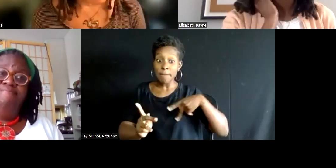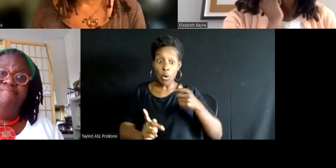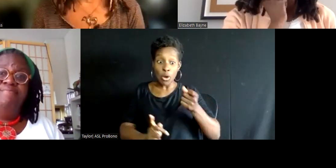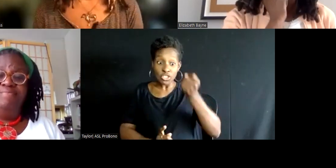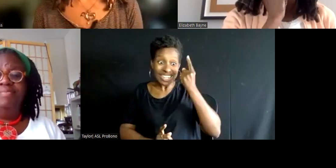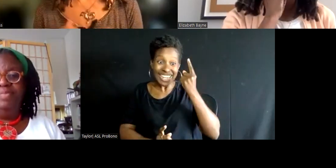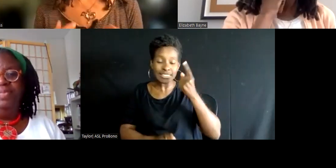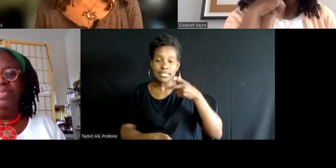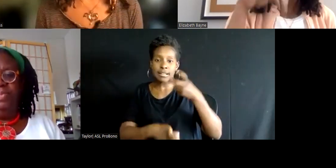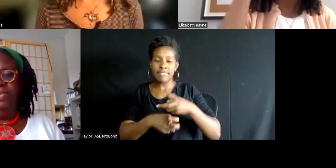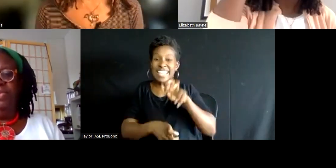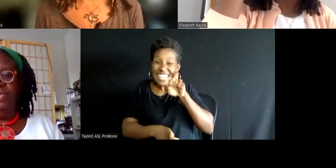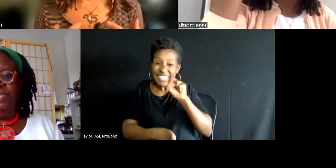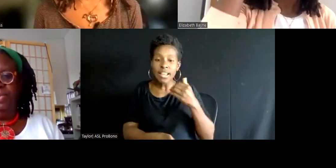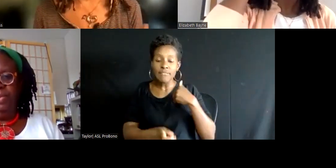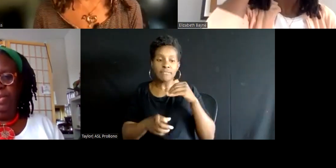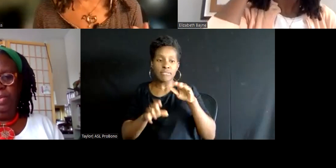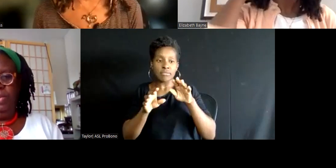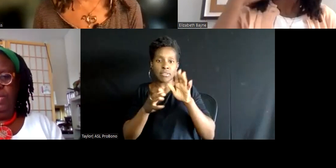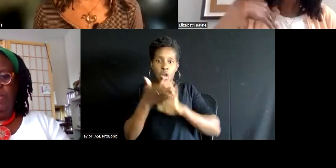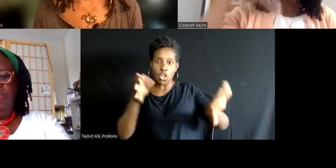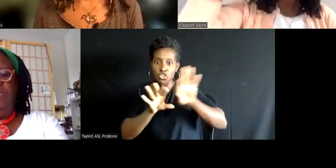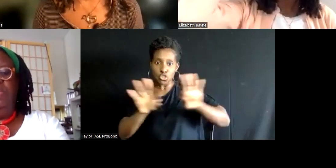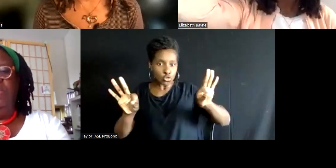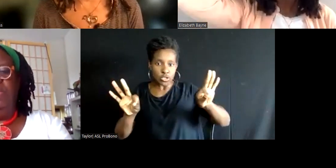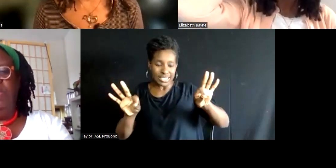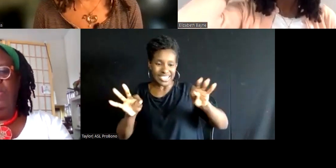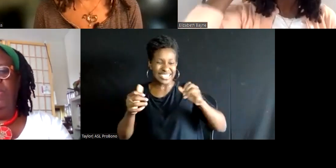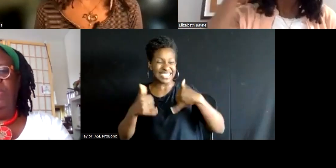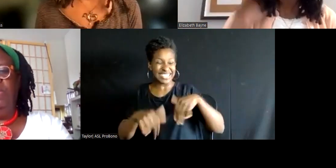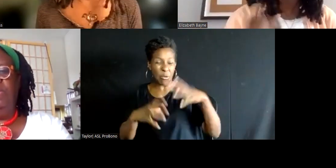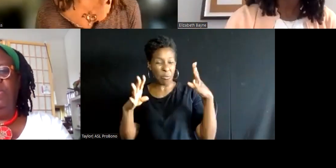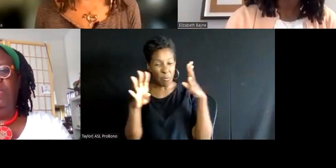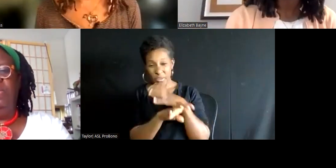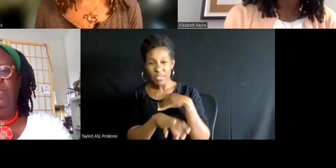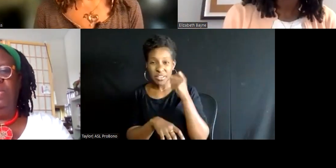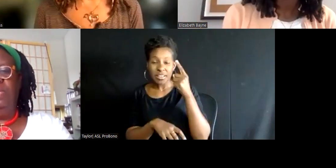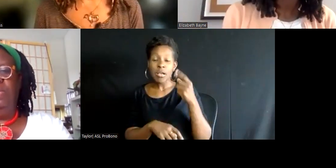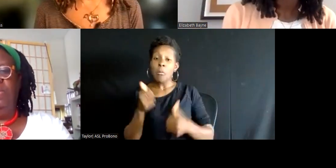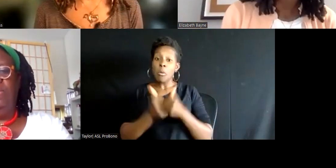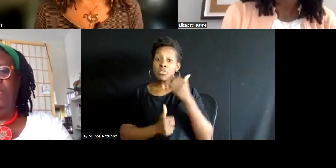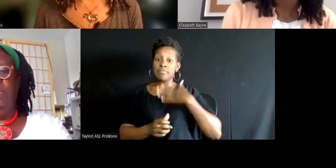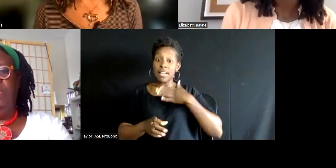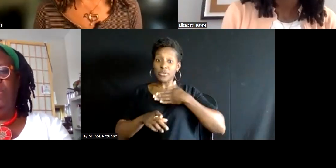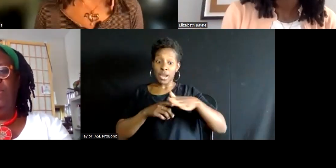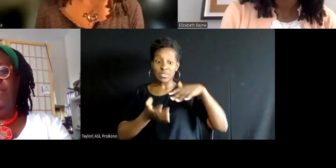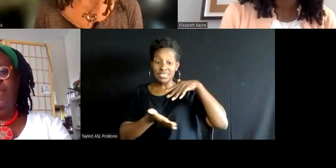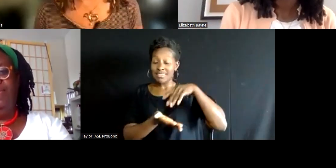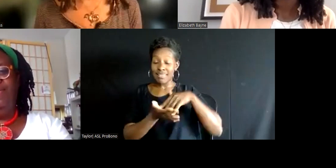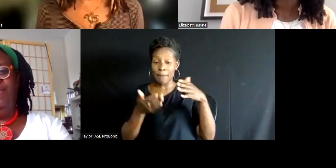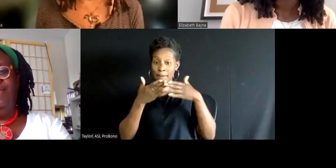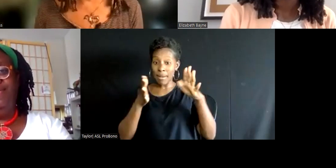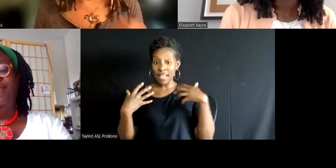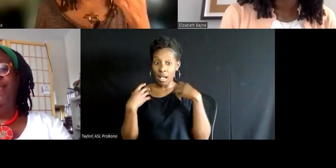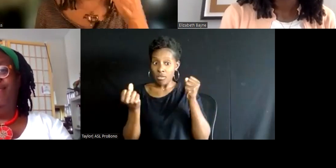people. I mean, I've spent most of my career studying public health, and I even